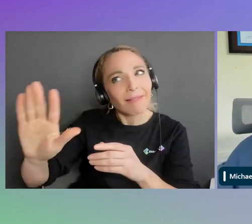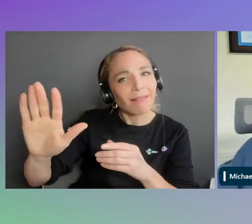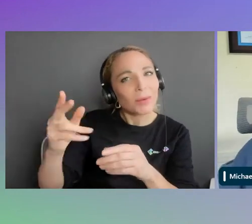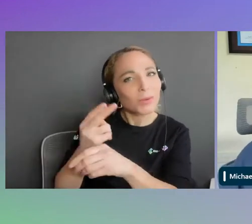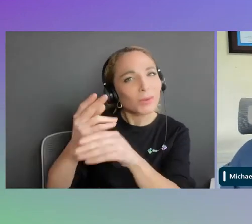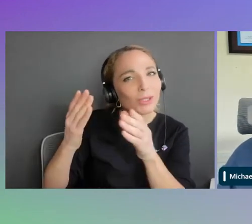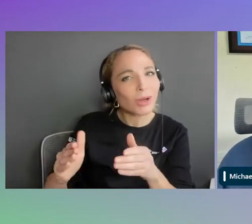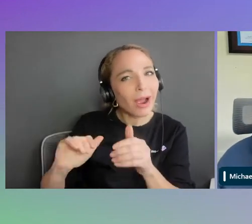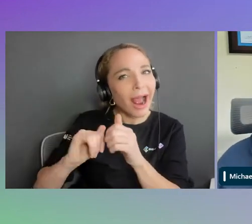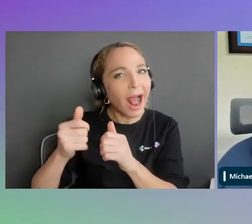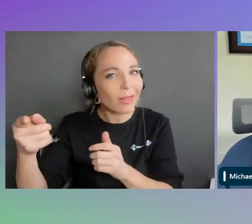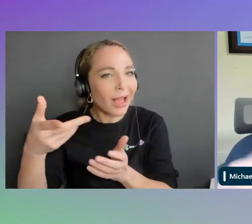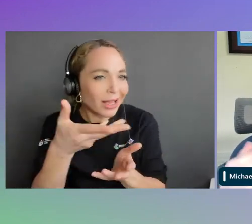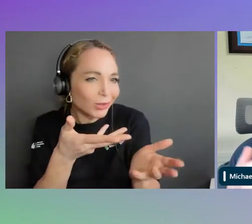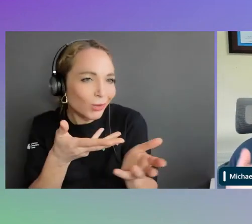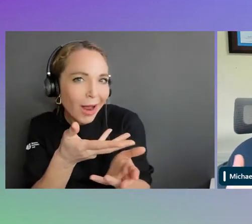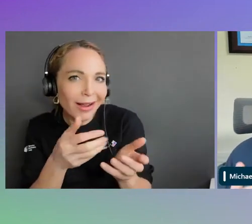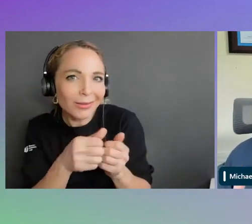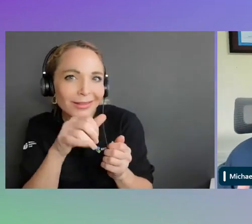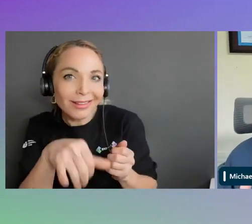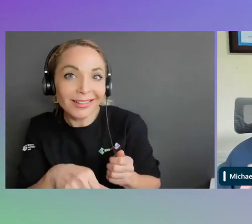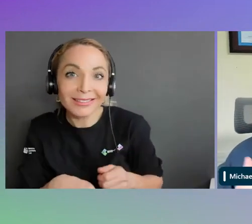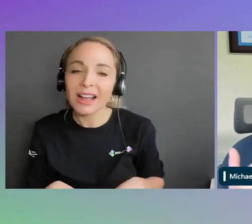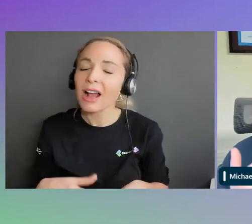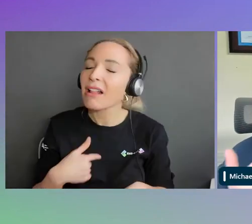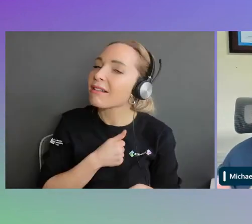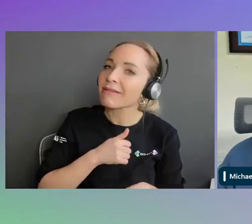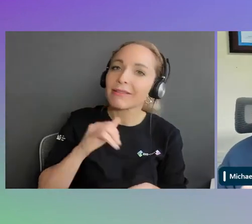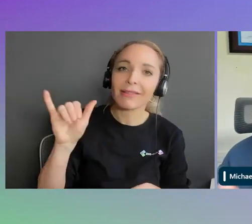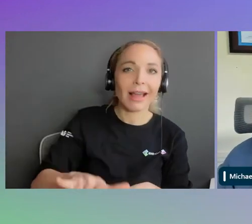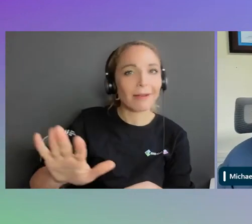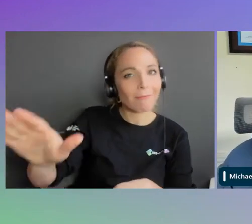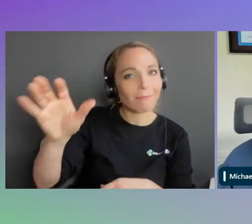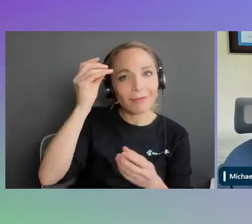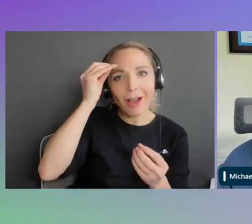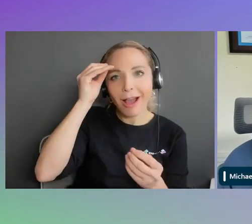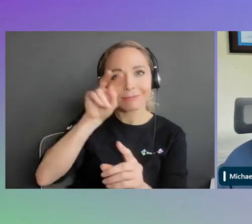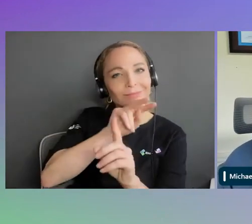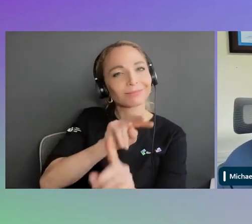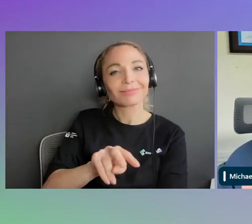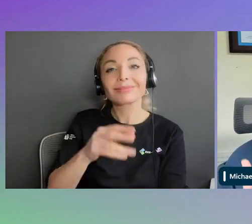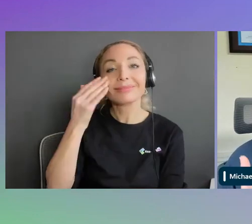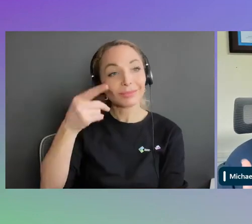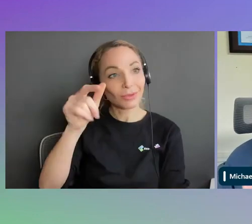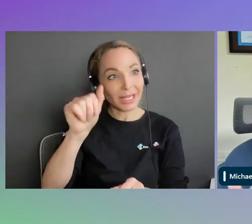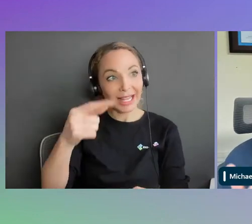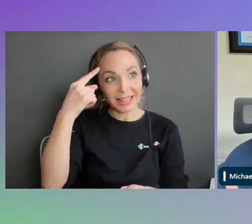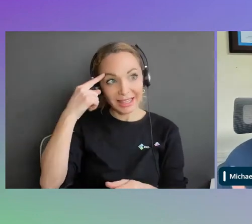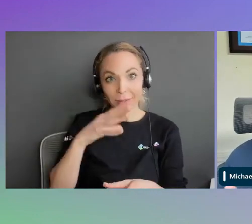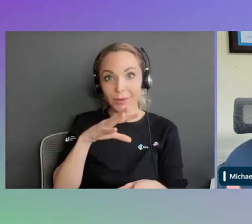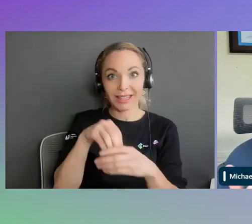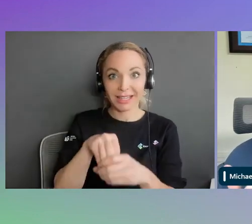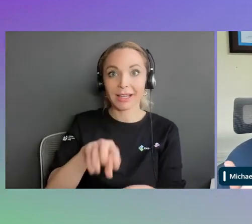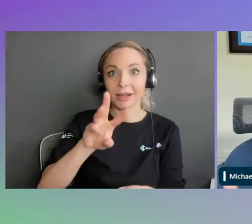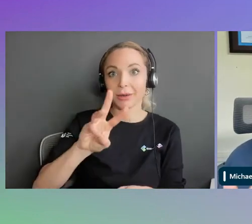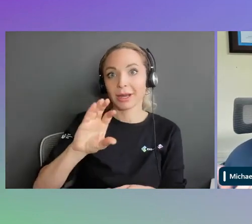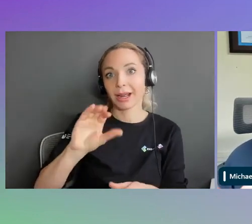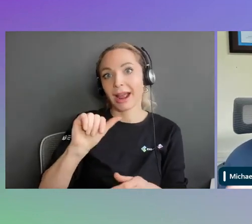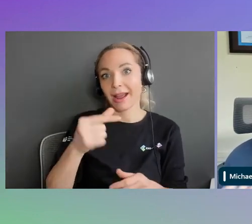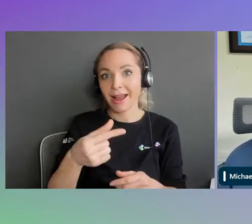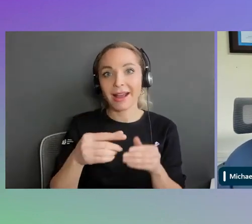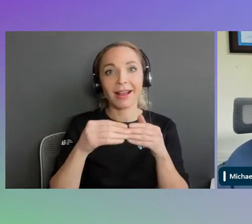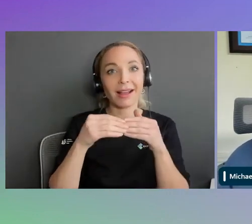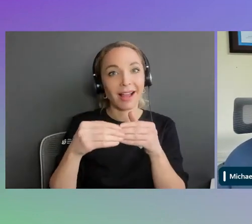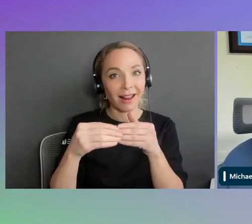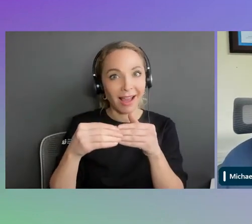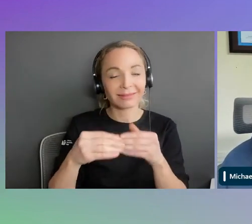love that thought, Cynthia, because it's really thinking about, even when you think within the WCAG guidelines, thinking about the people who